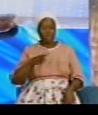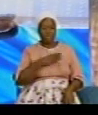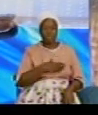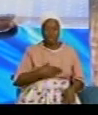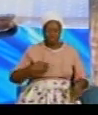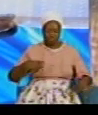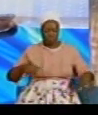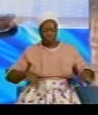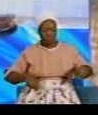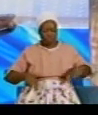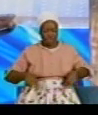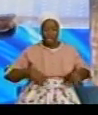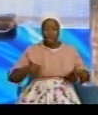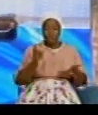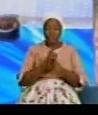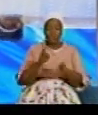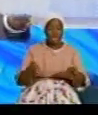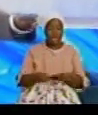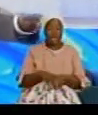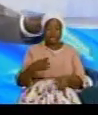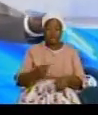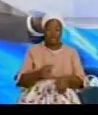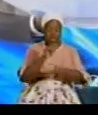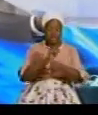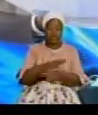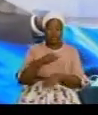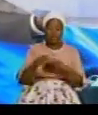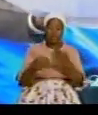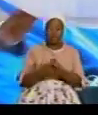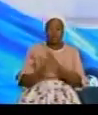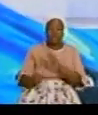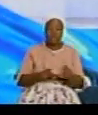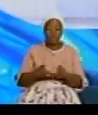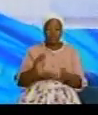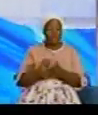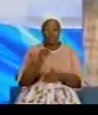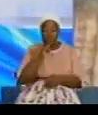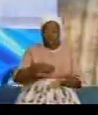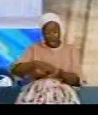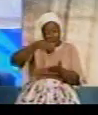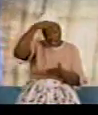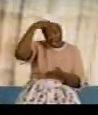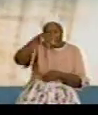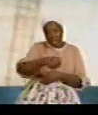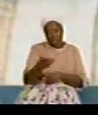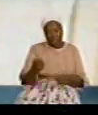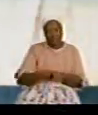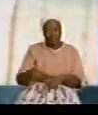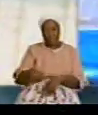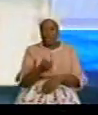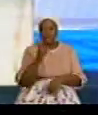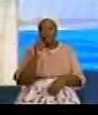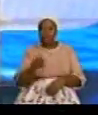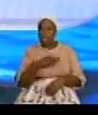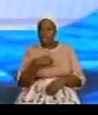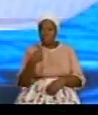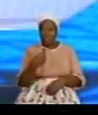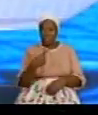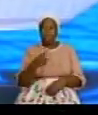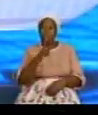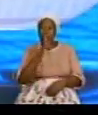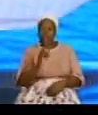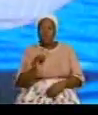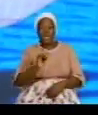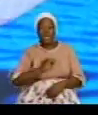traditional Pharisees that will not learn anything from anyone, and said, verily